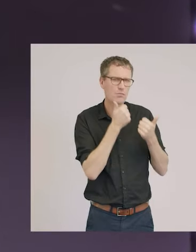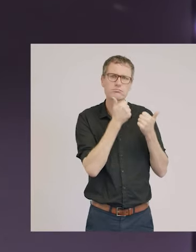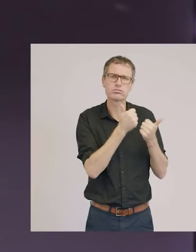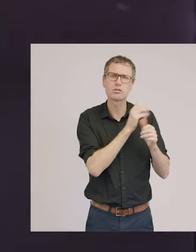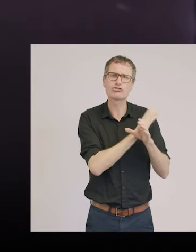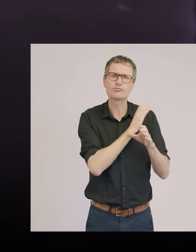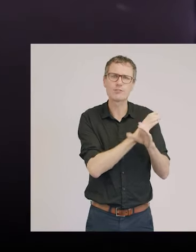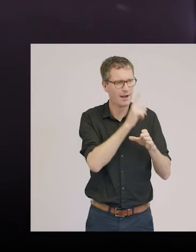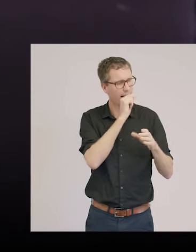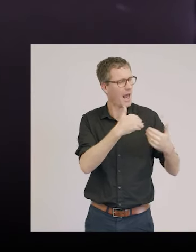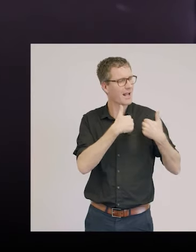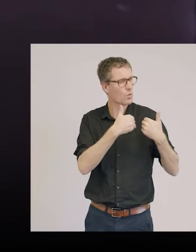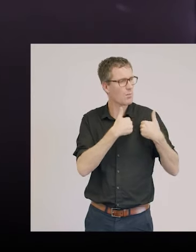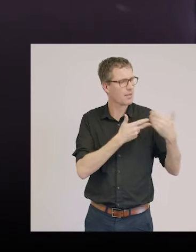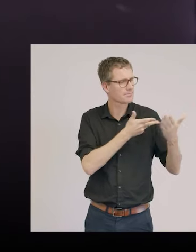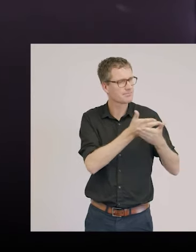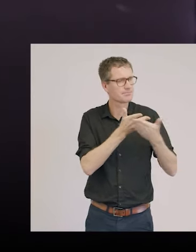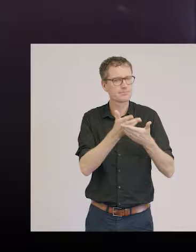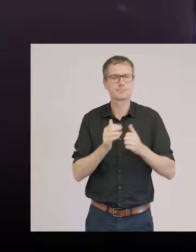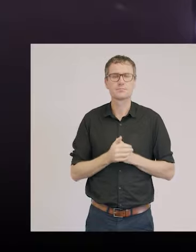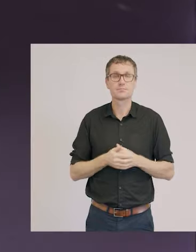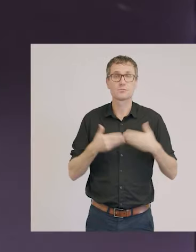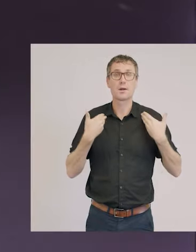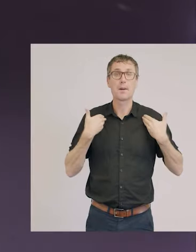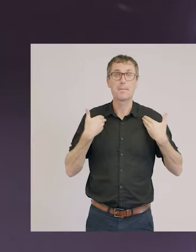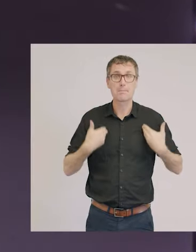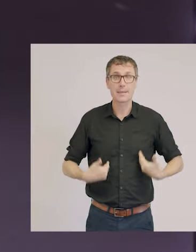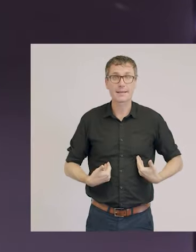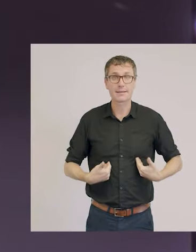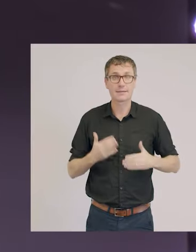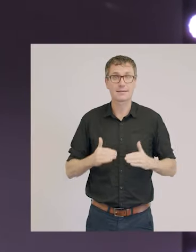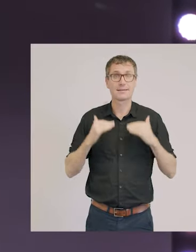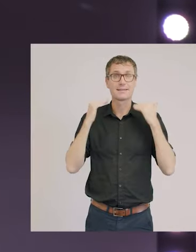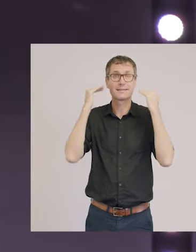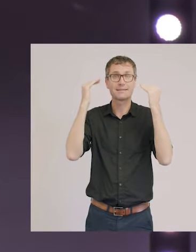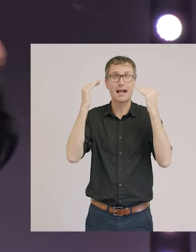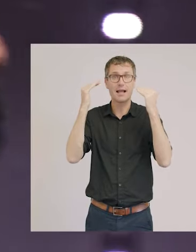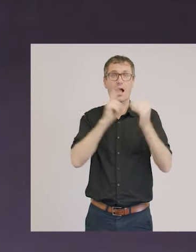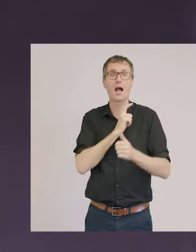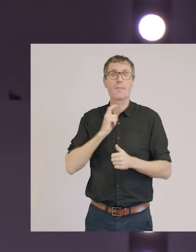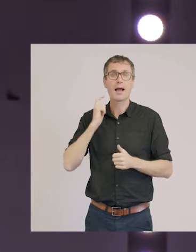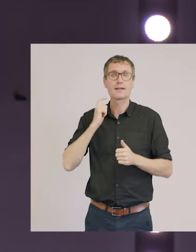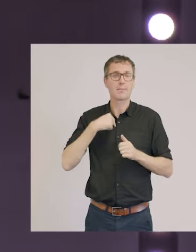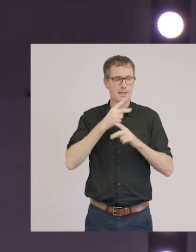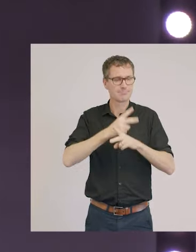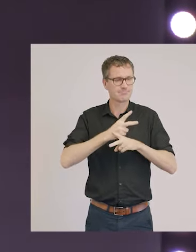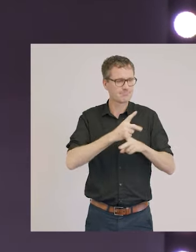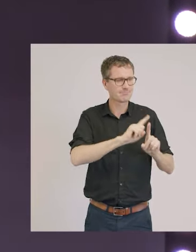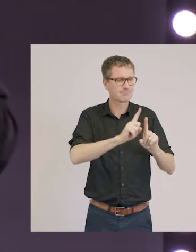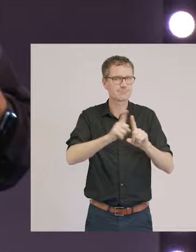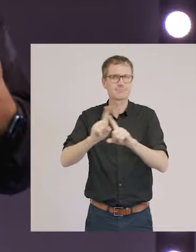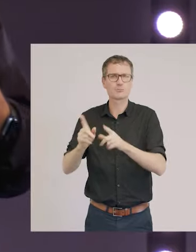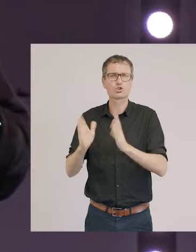join a home group. Find godly people who you can be accountable to. That's so important. Do you know, I'm a pastor, I'm a senior